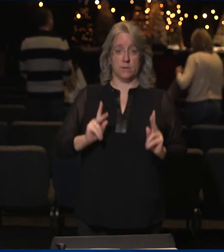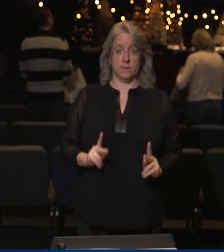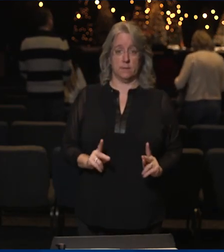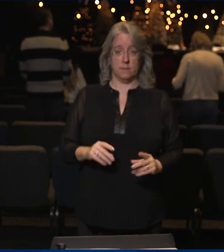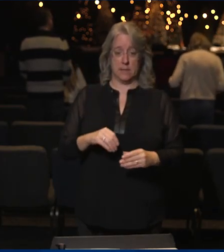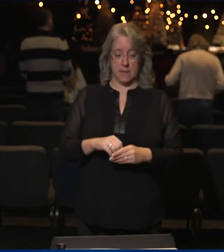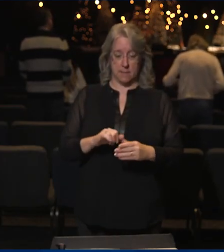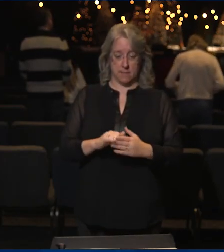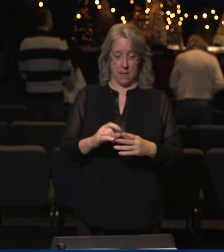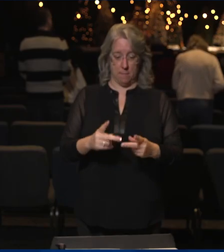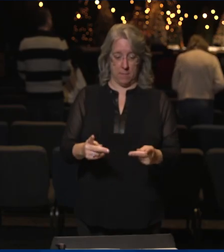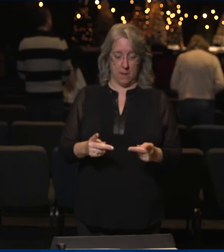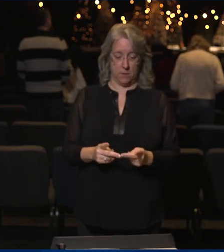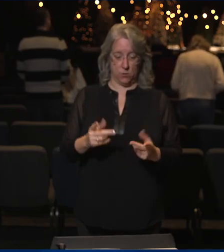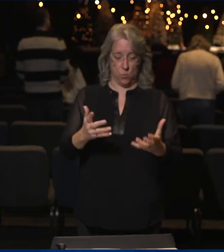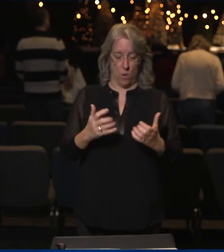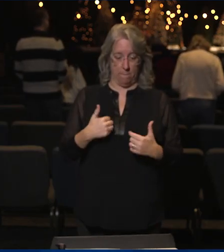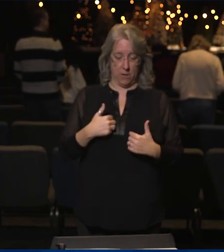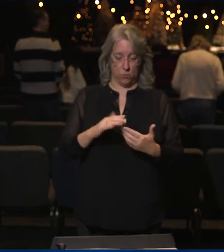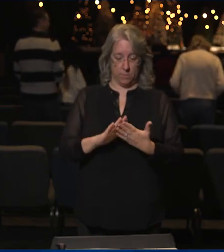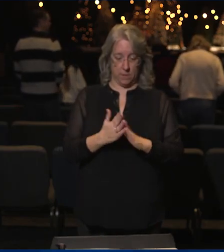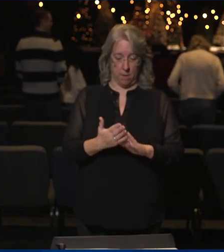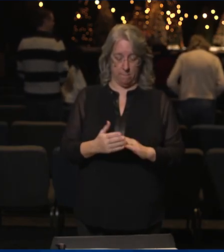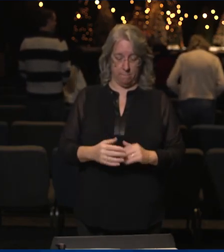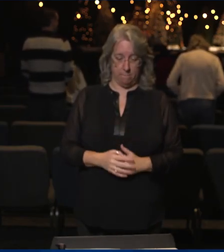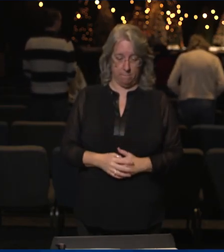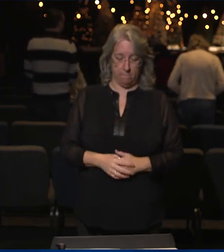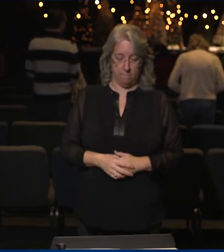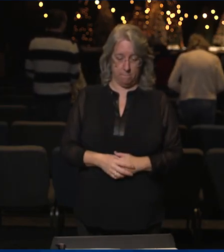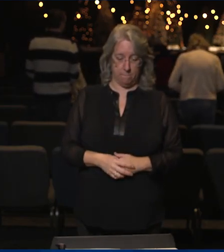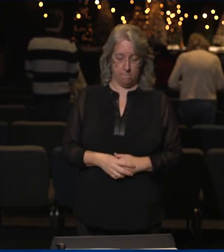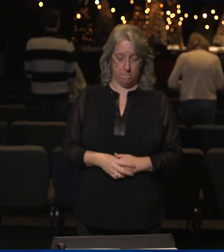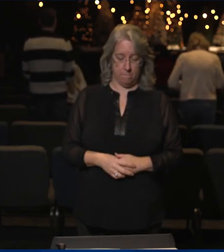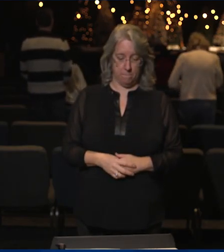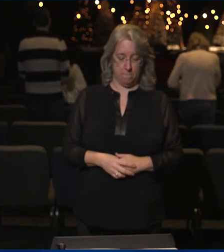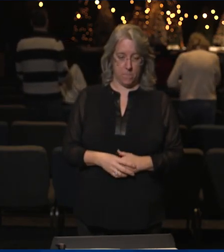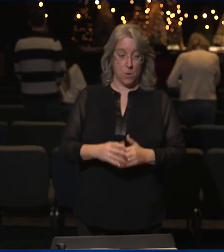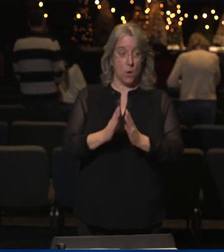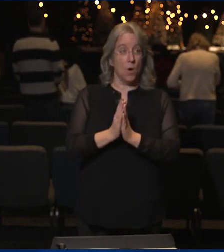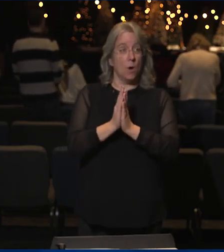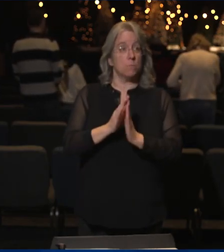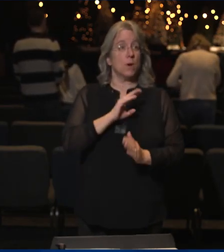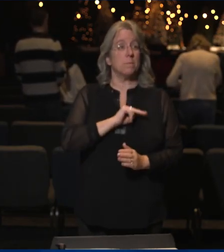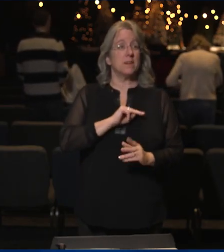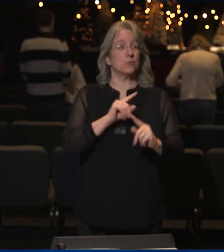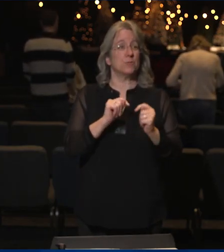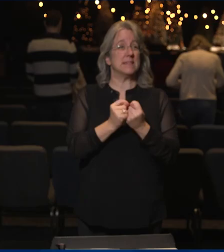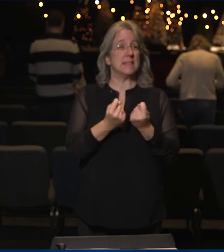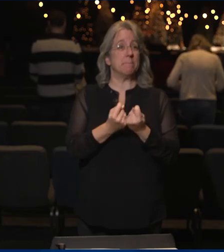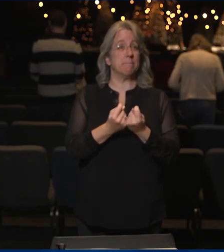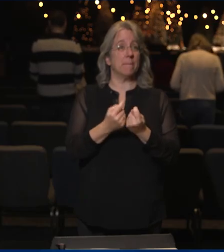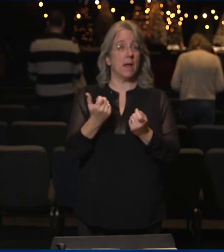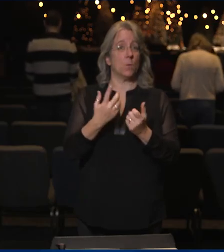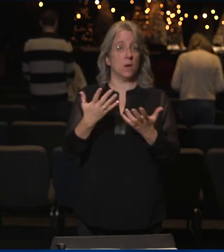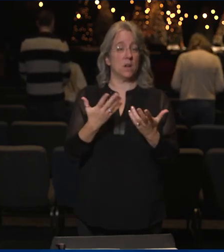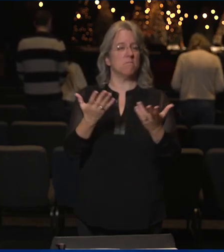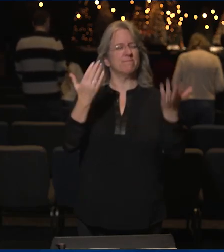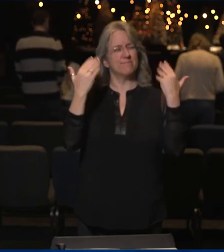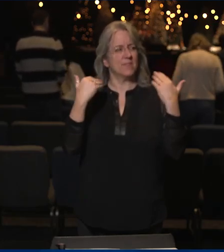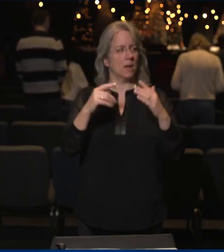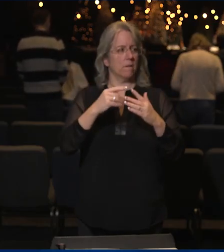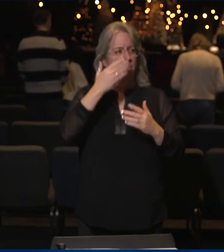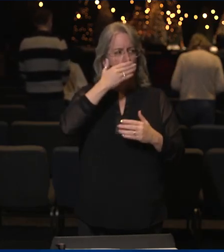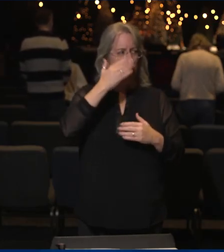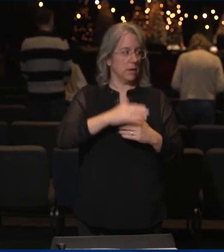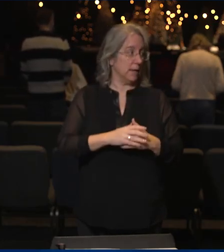space that you want me to be. So let's have our prayer ministry team. If those of you are here, some pastors, we're going to start coming forward now. But